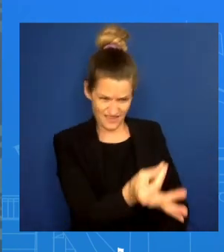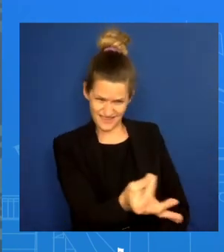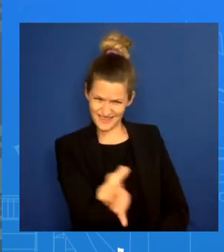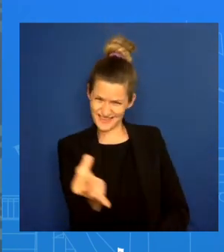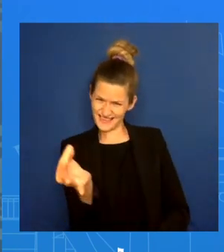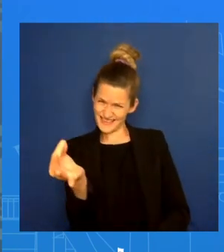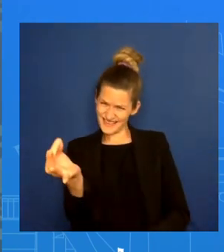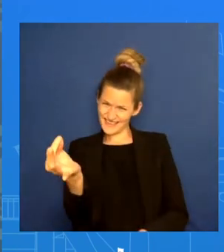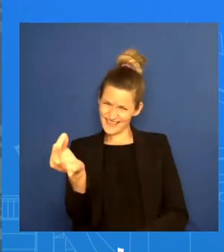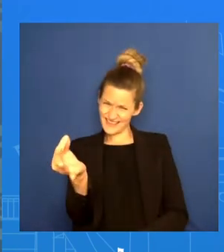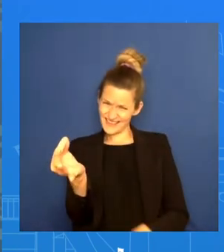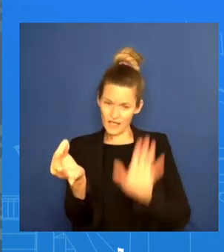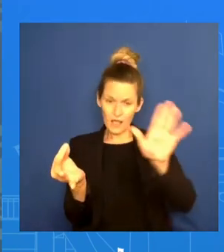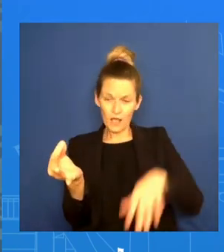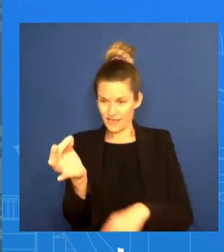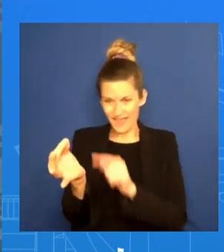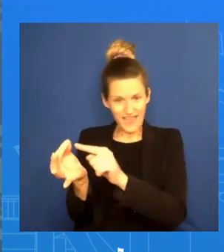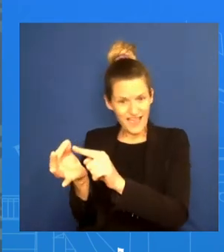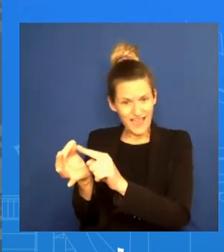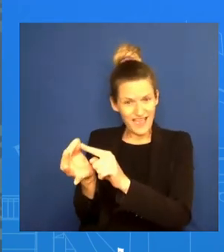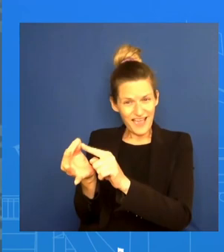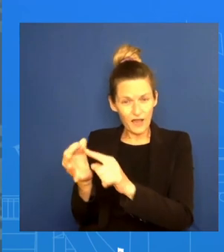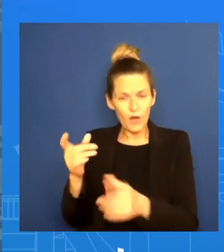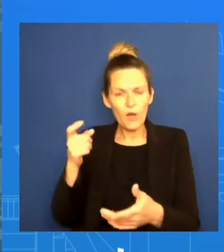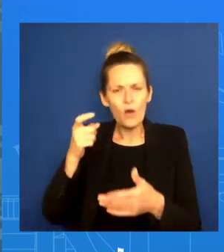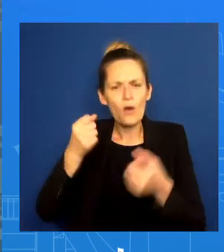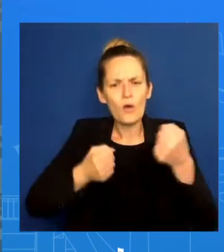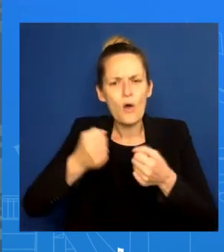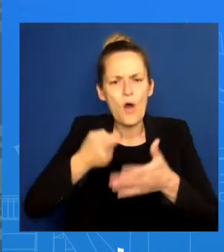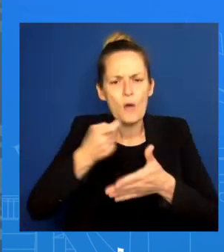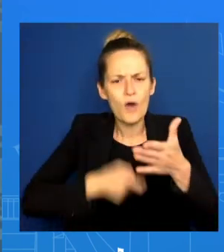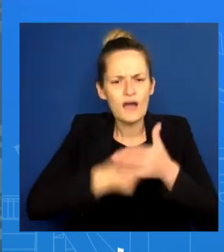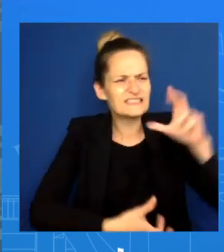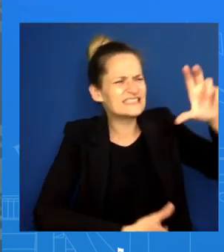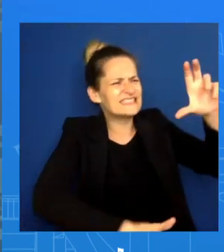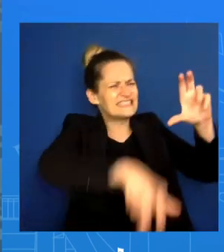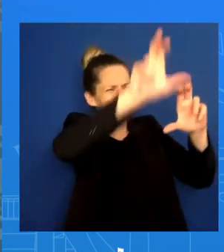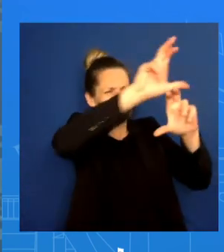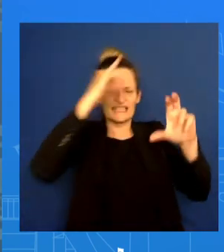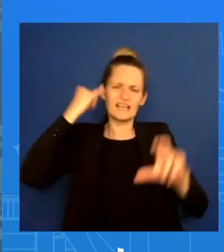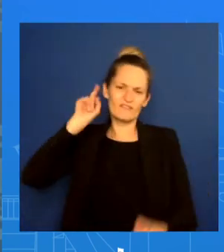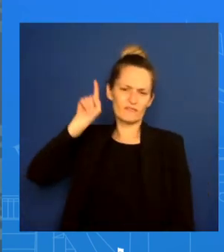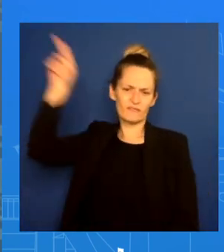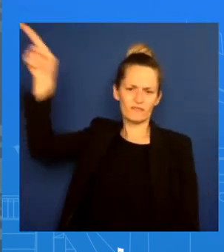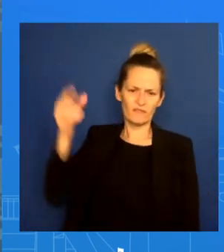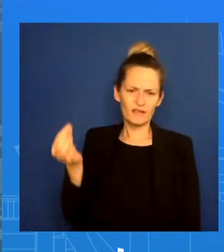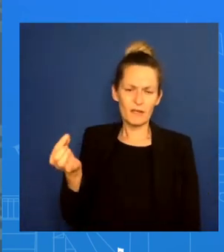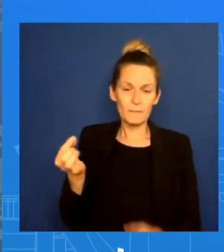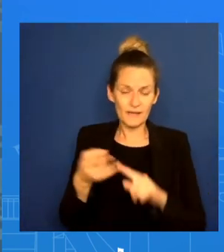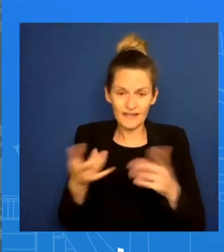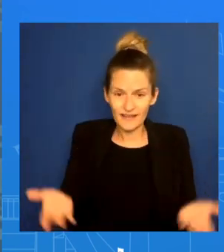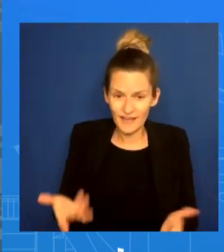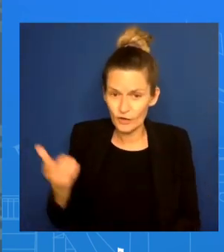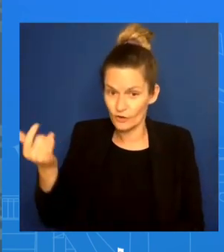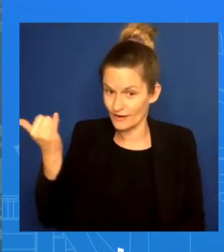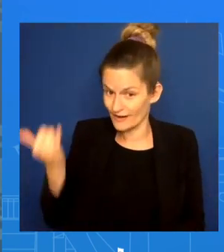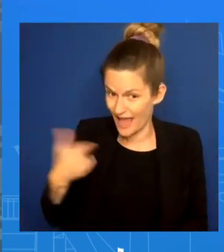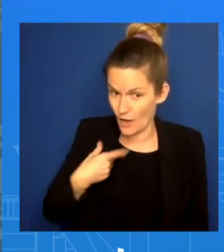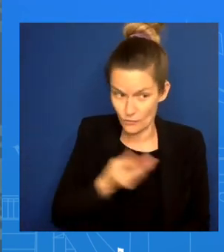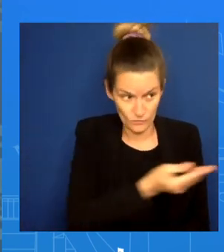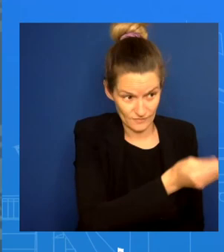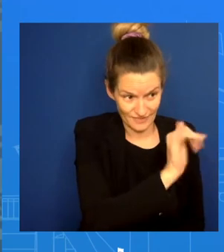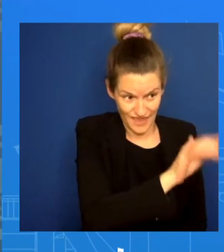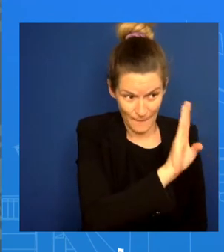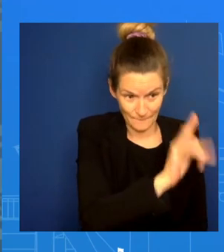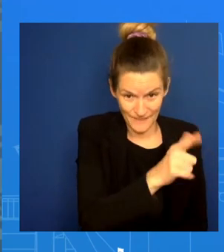lower cost for families. So, it's going to continue into the House, and so we'll see what happens in the next step. I'm not going